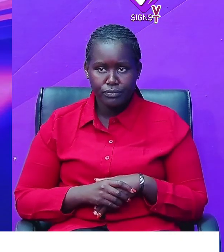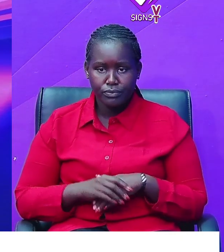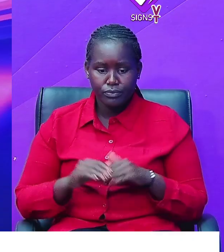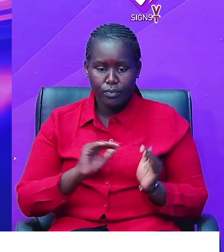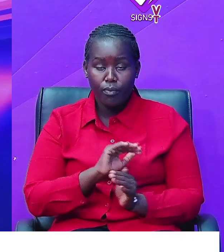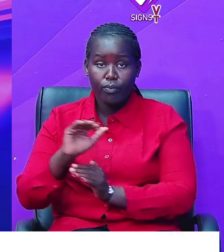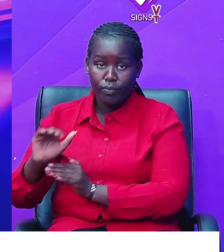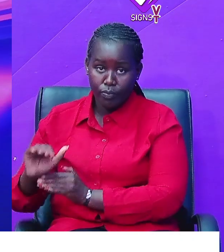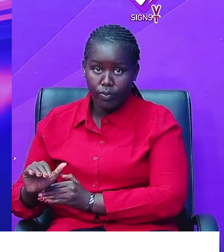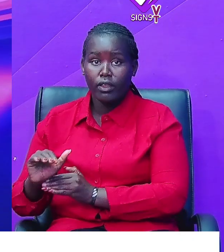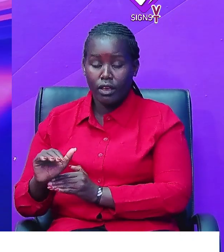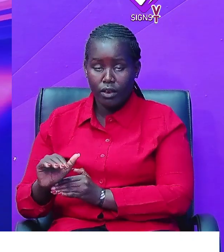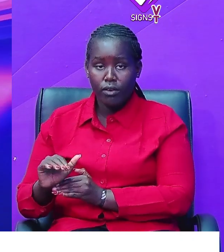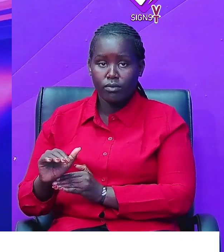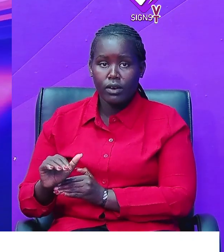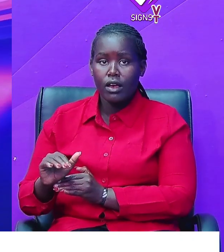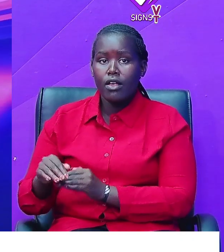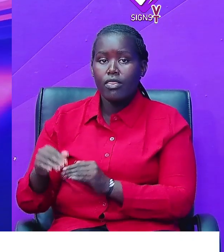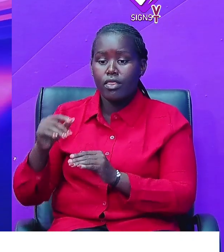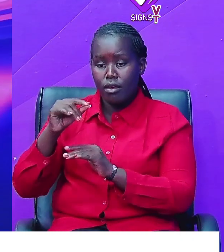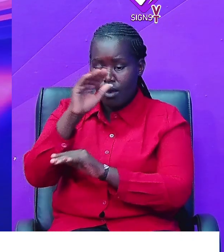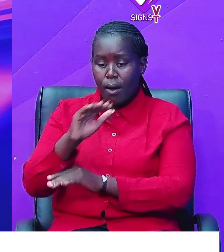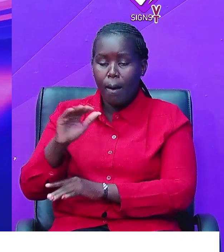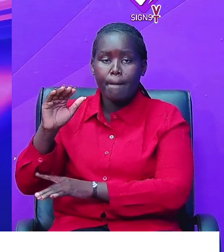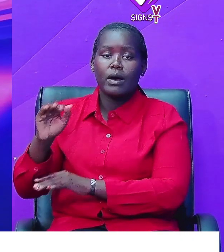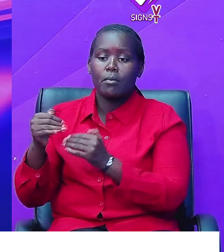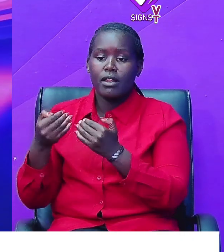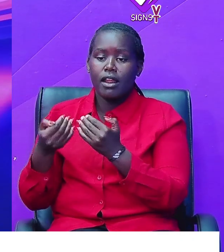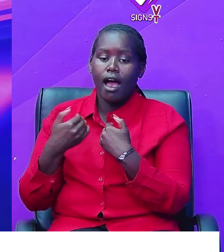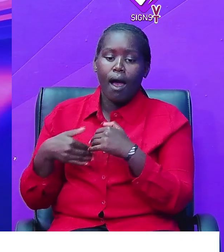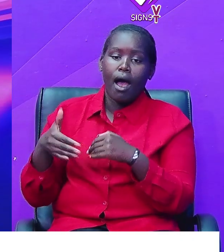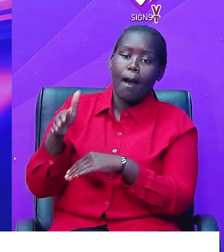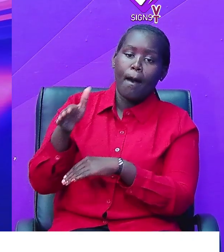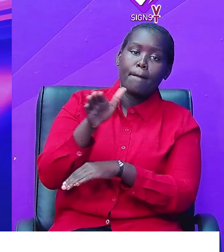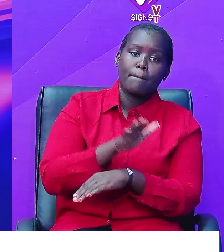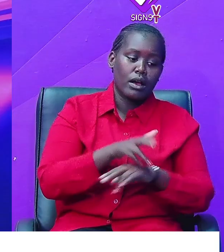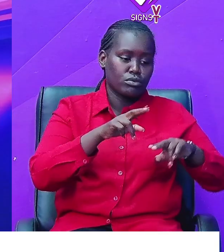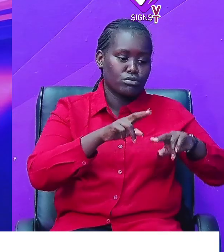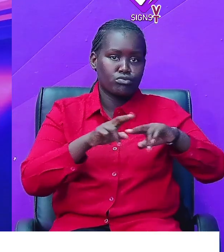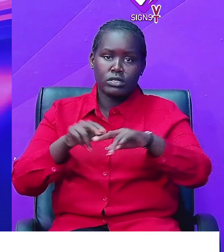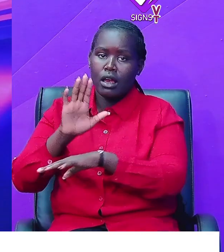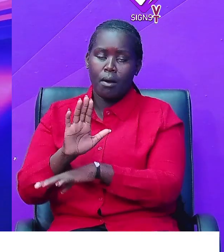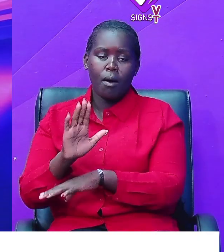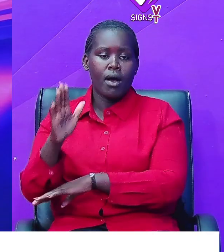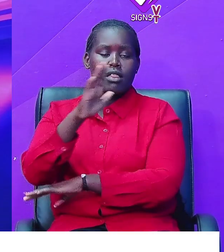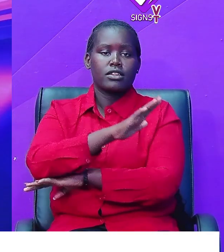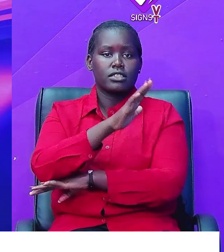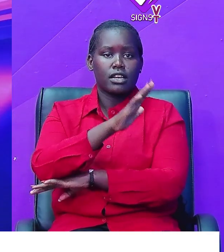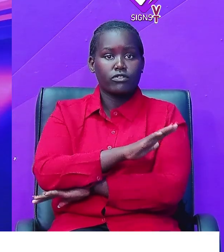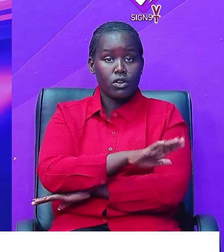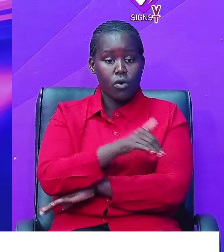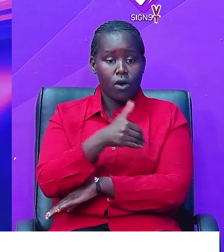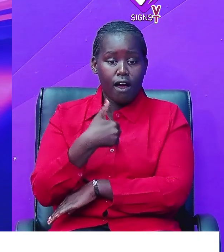Moving on, the bicameral parliament has resumed its sitting this afternoon following